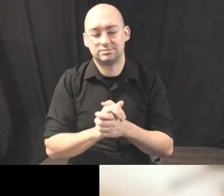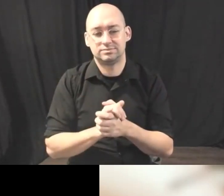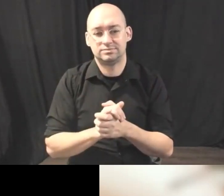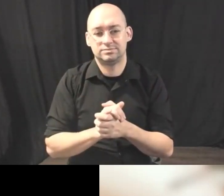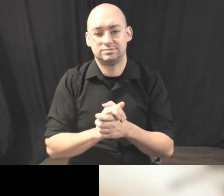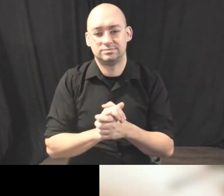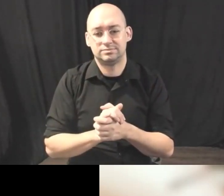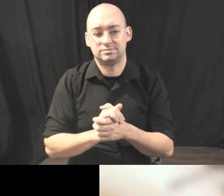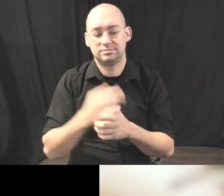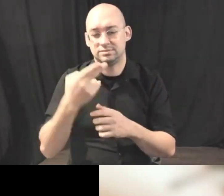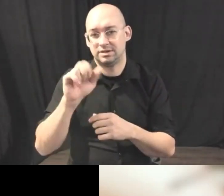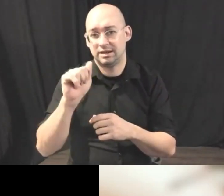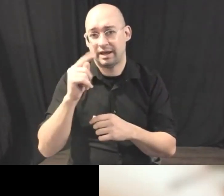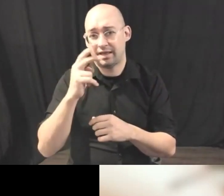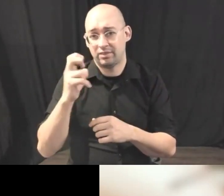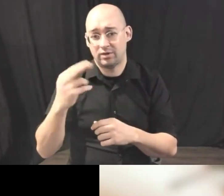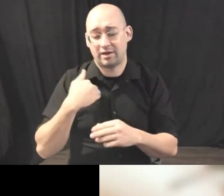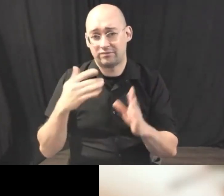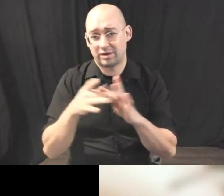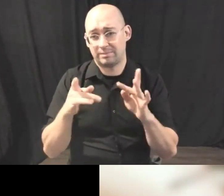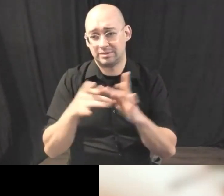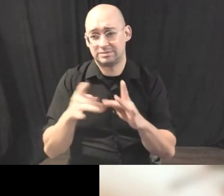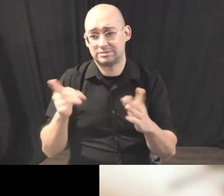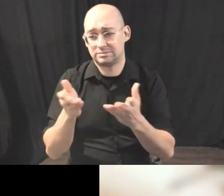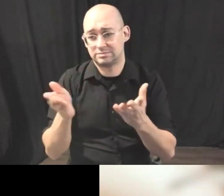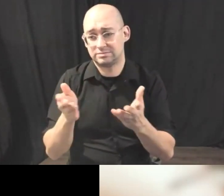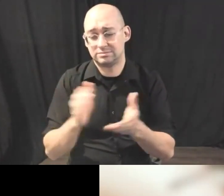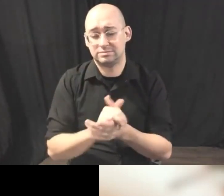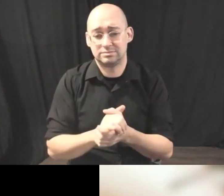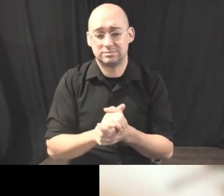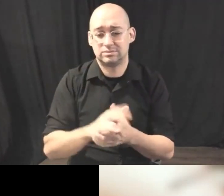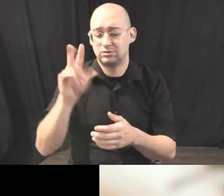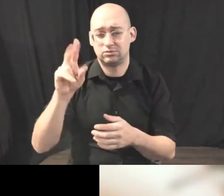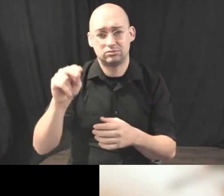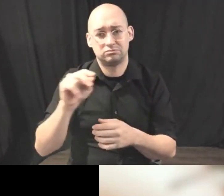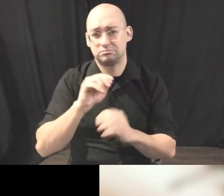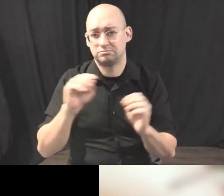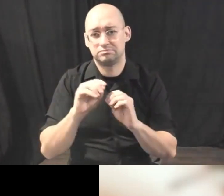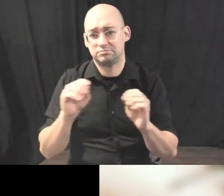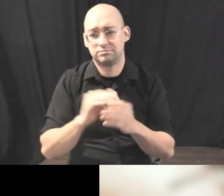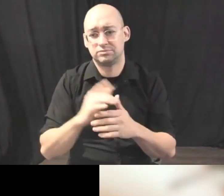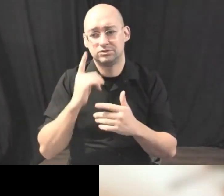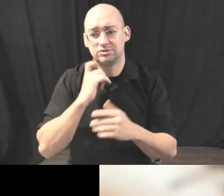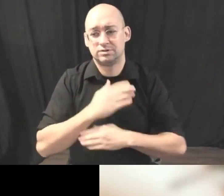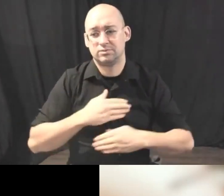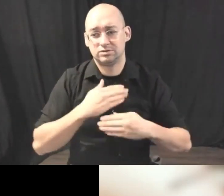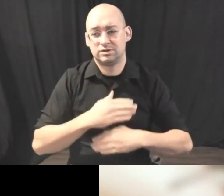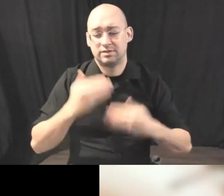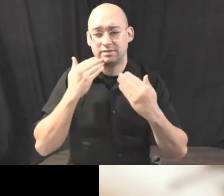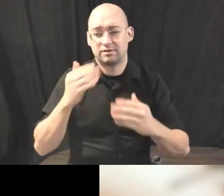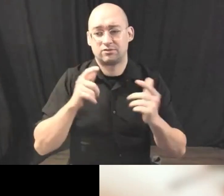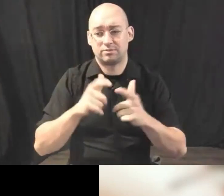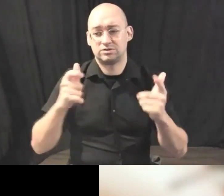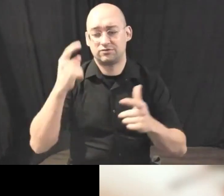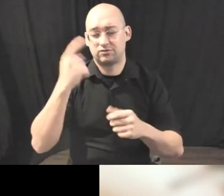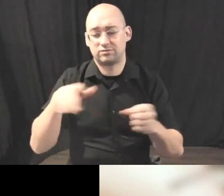Heather, have any additional comments? Heather, do you have any additional comments? No, I don't have additional comments, just appreciation. Thank you so much for the